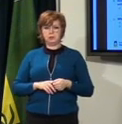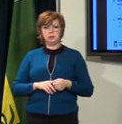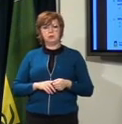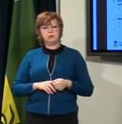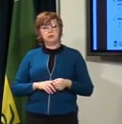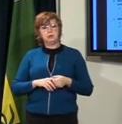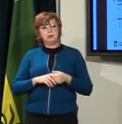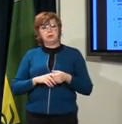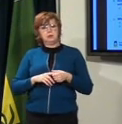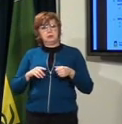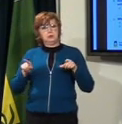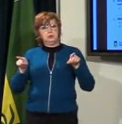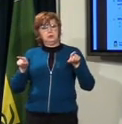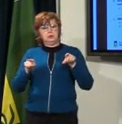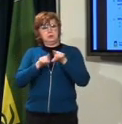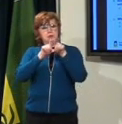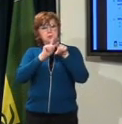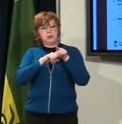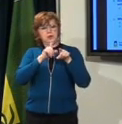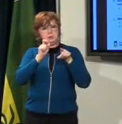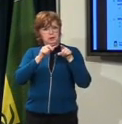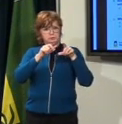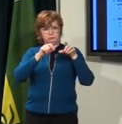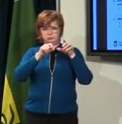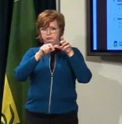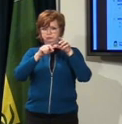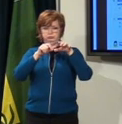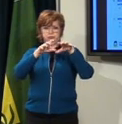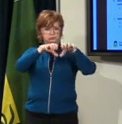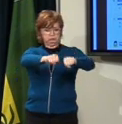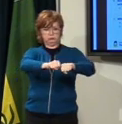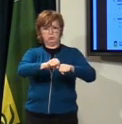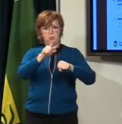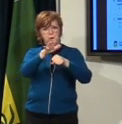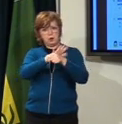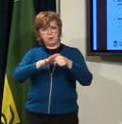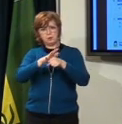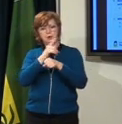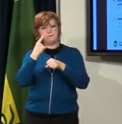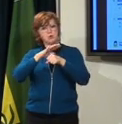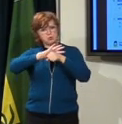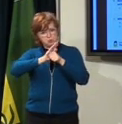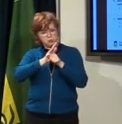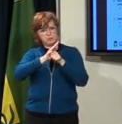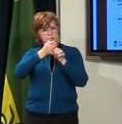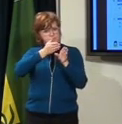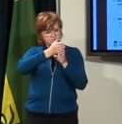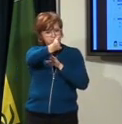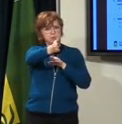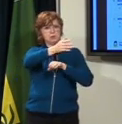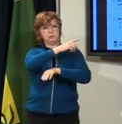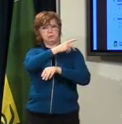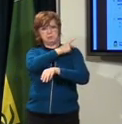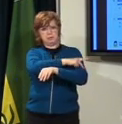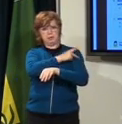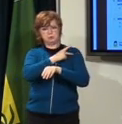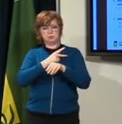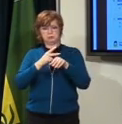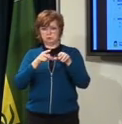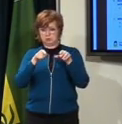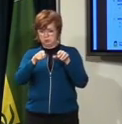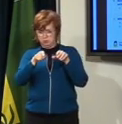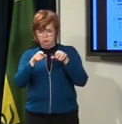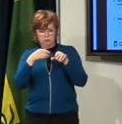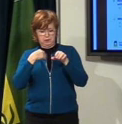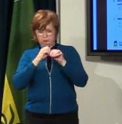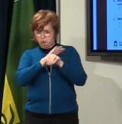patients, and this may mean transferring patients to other locations where they can receive the right care in the right environment, and